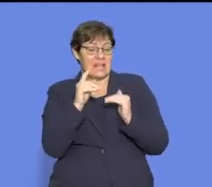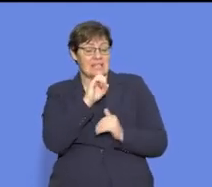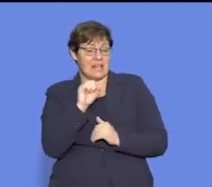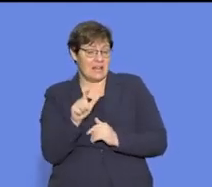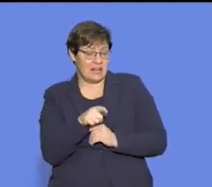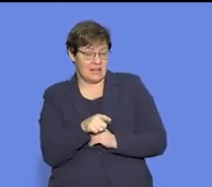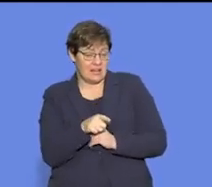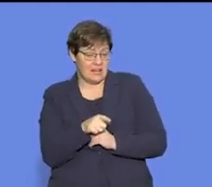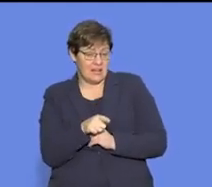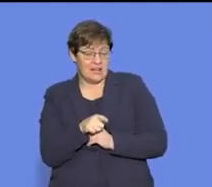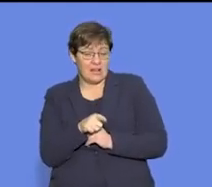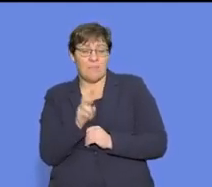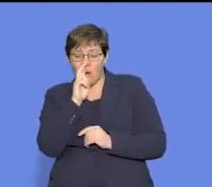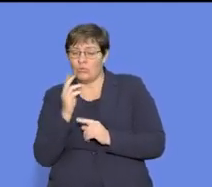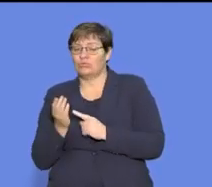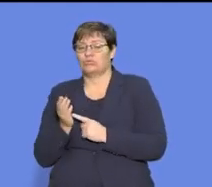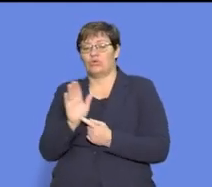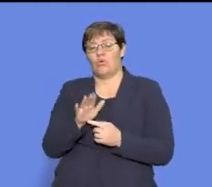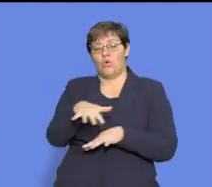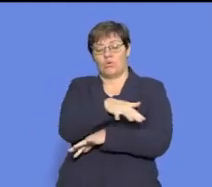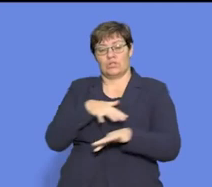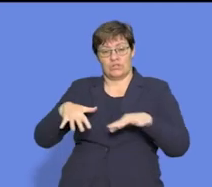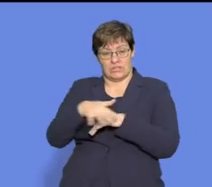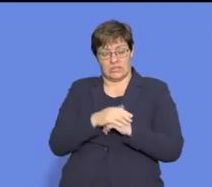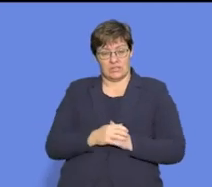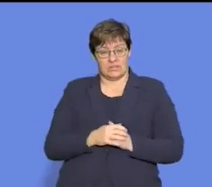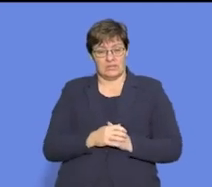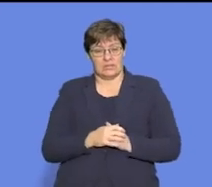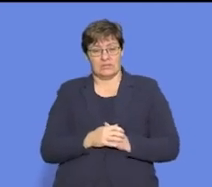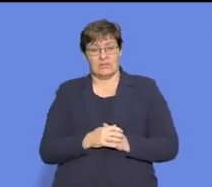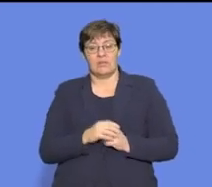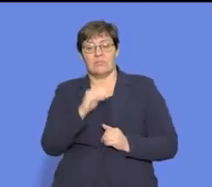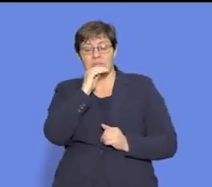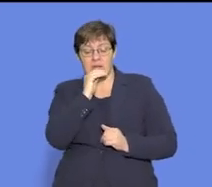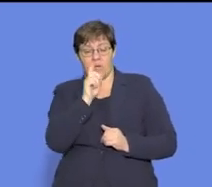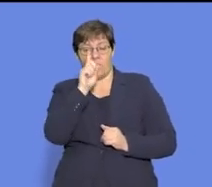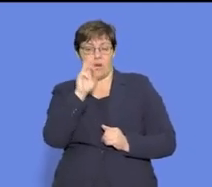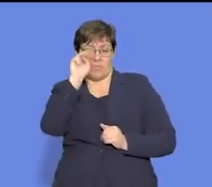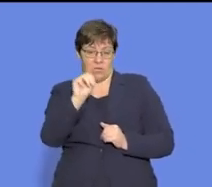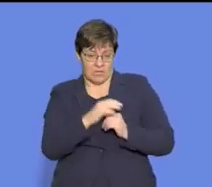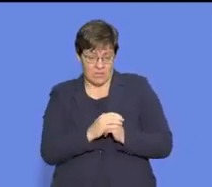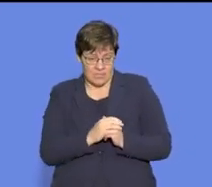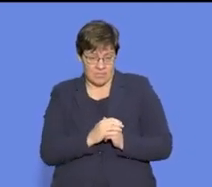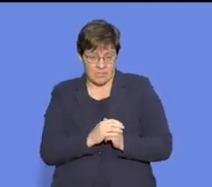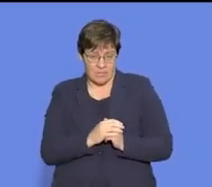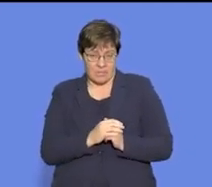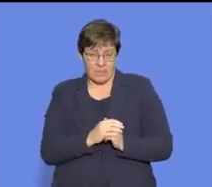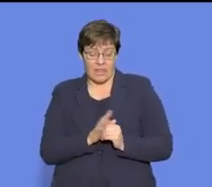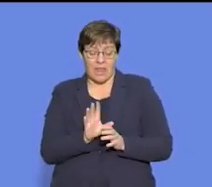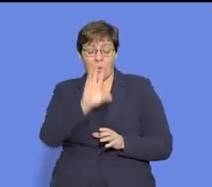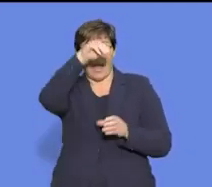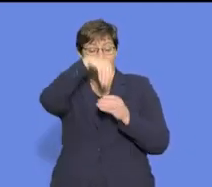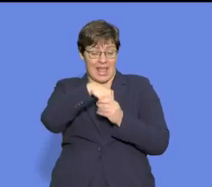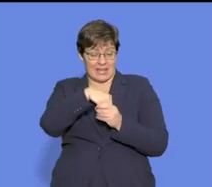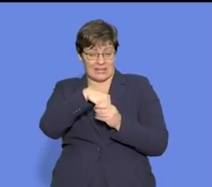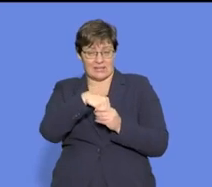a standard cell, you might be asked to show the conditions. So in that case, we're saying it's 1 molar.